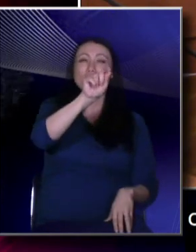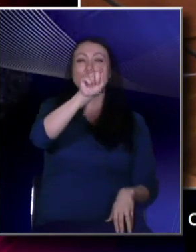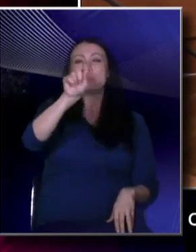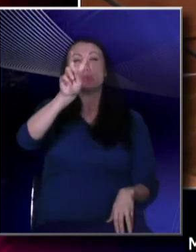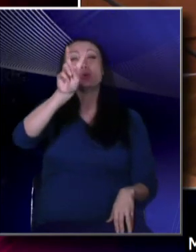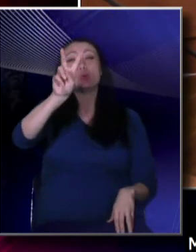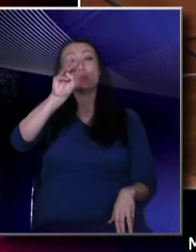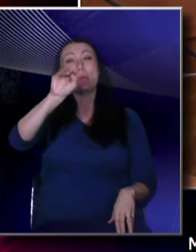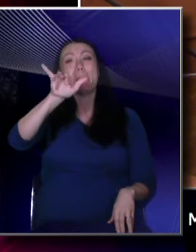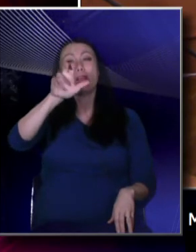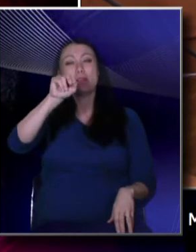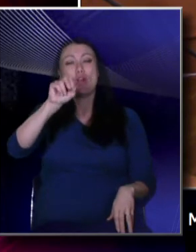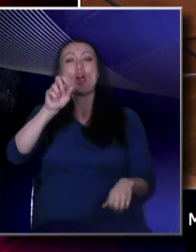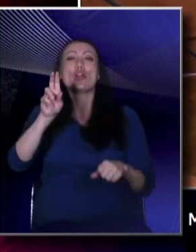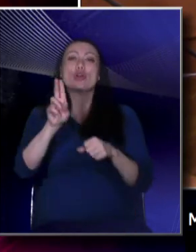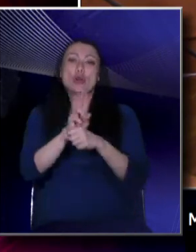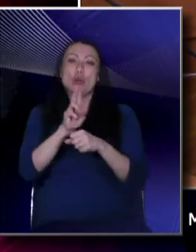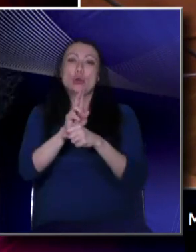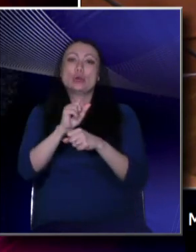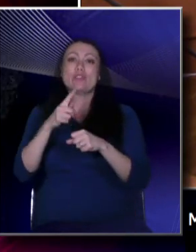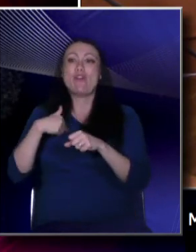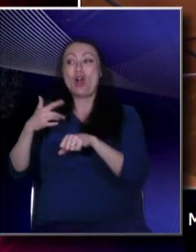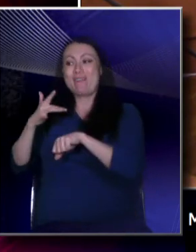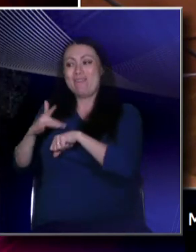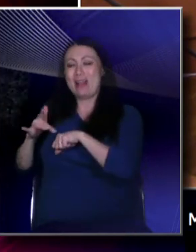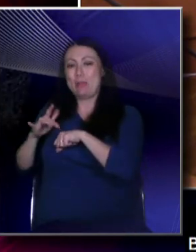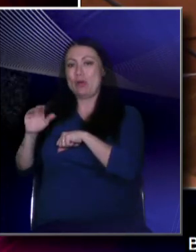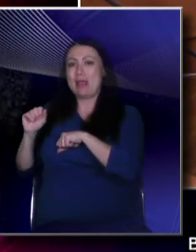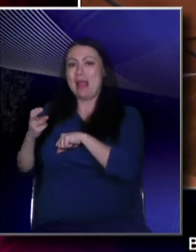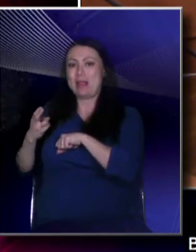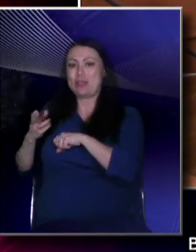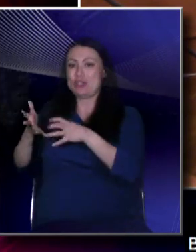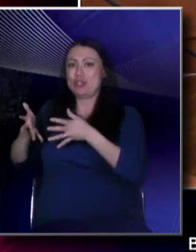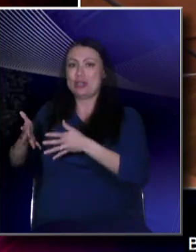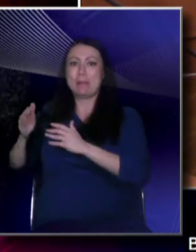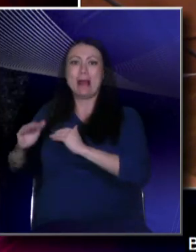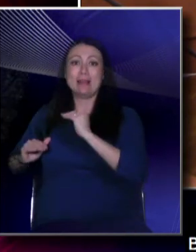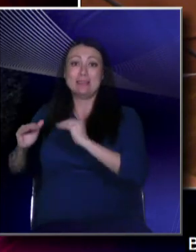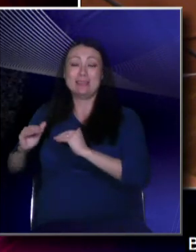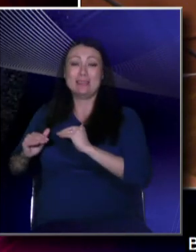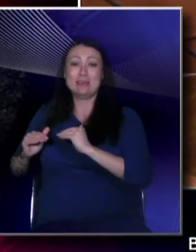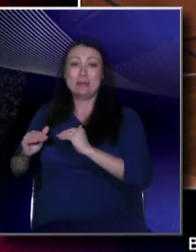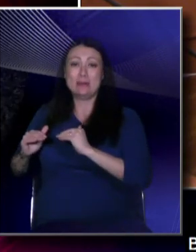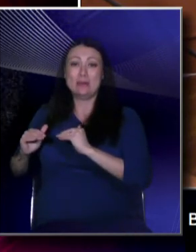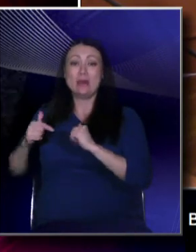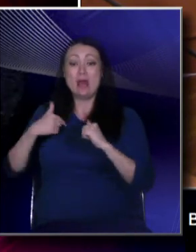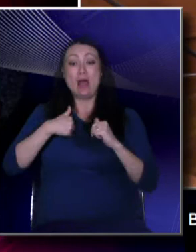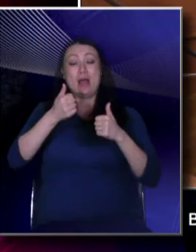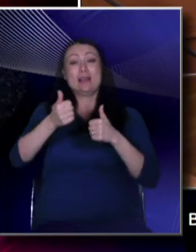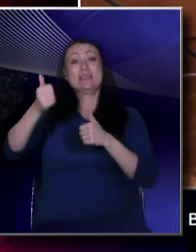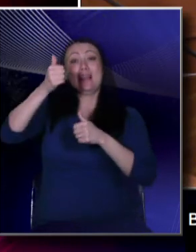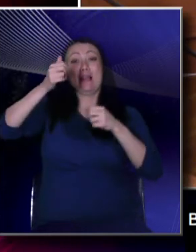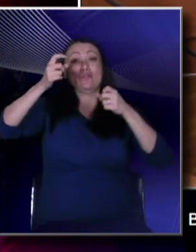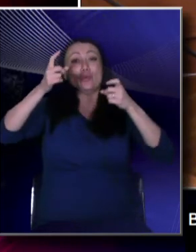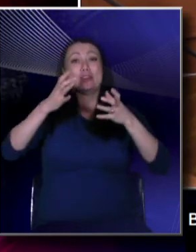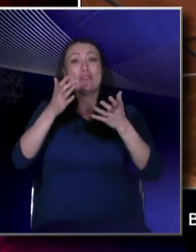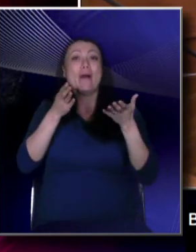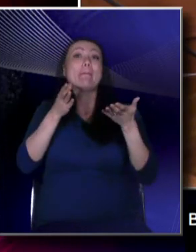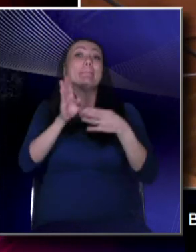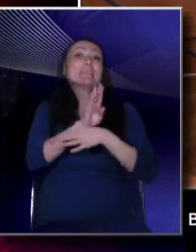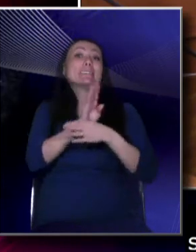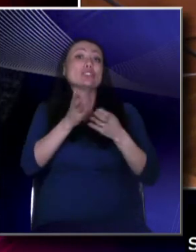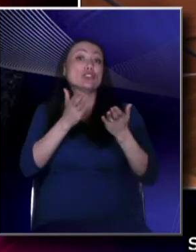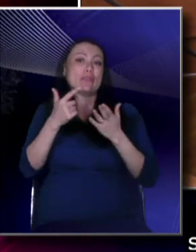million use of our available cash balance. As a result, as the Executive Director of Business Services, I